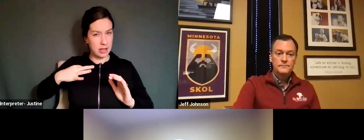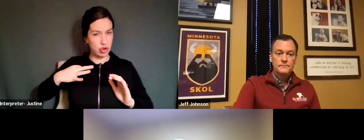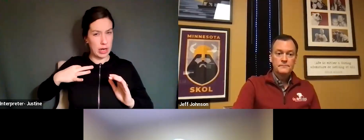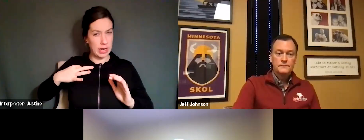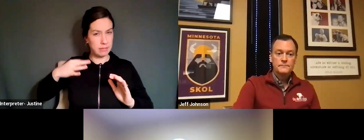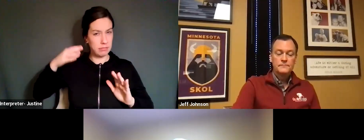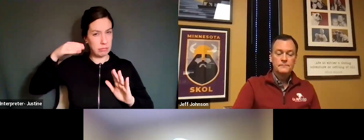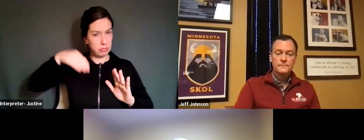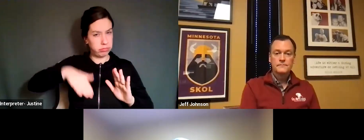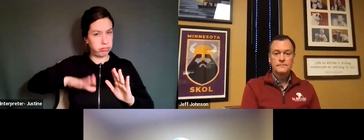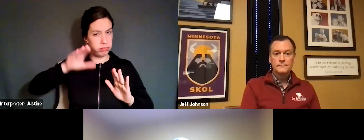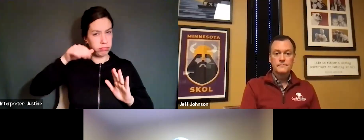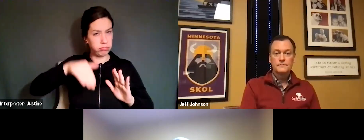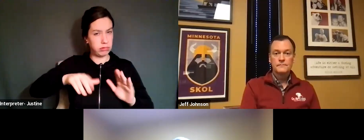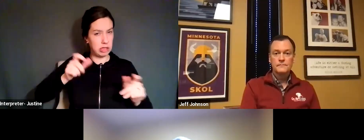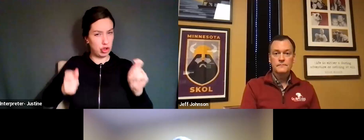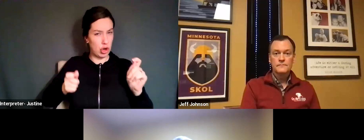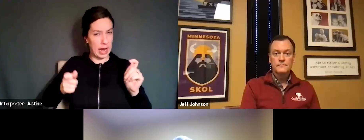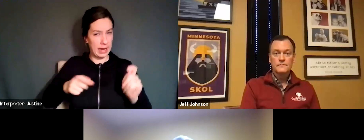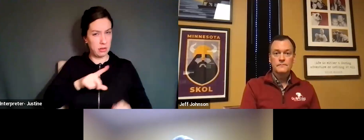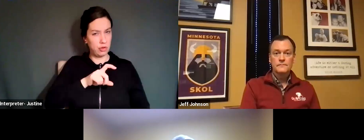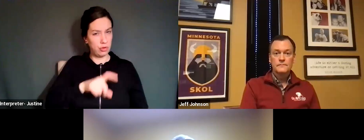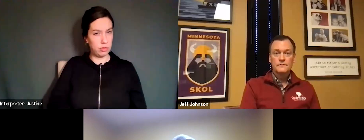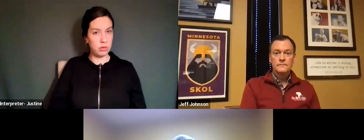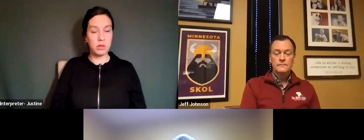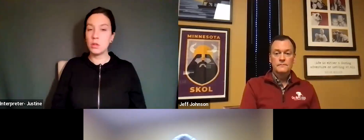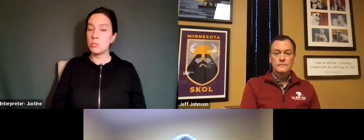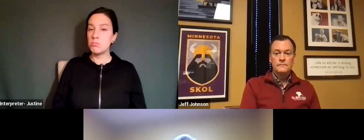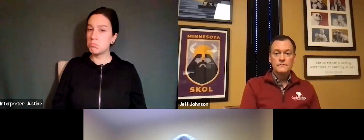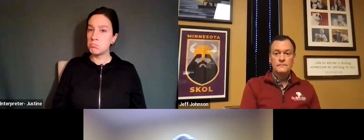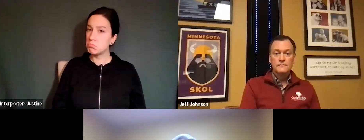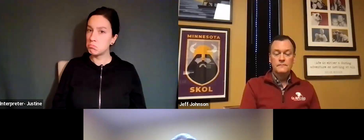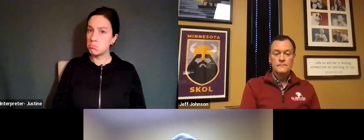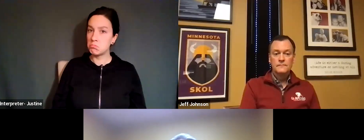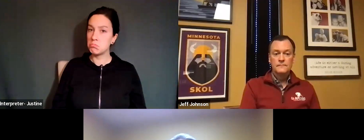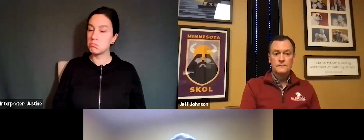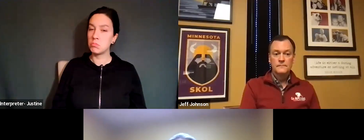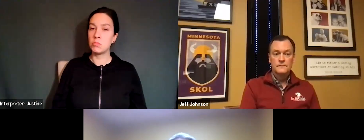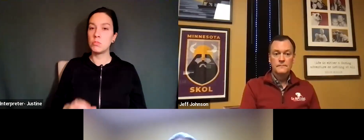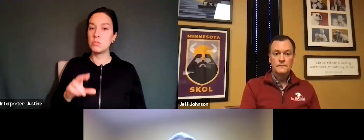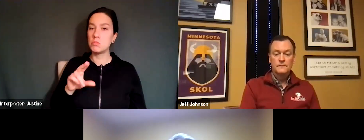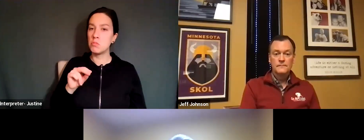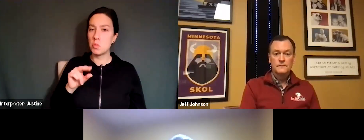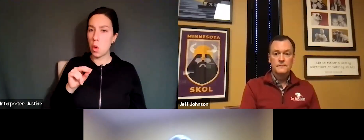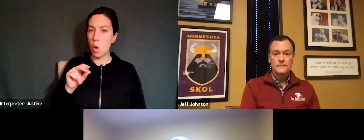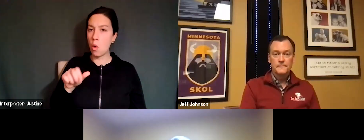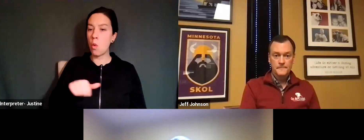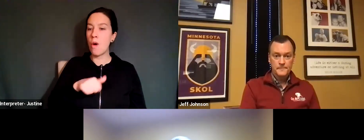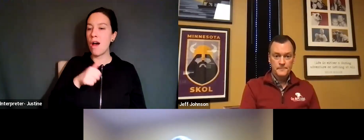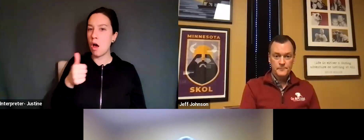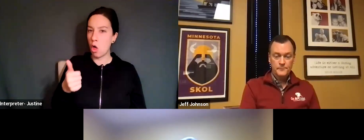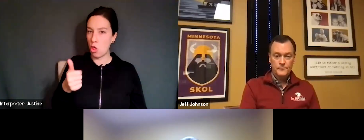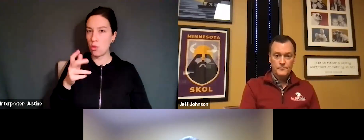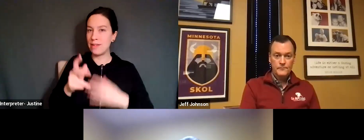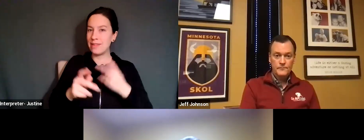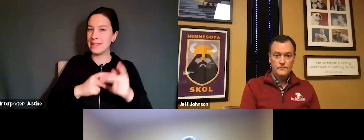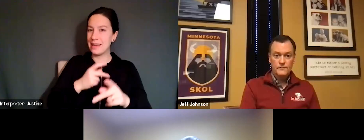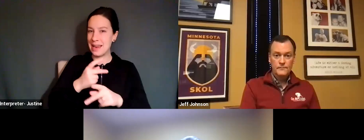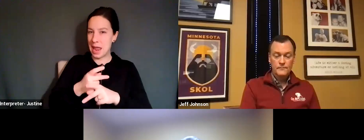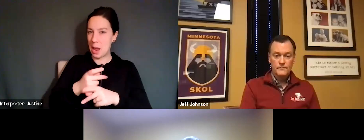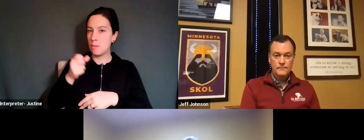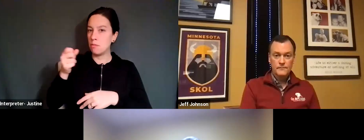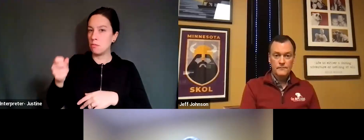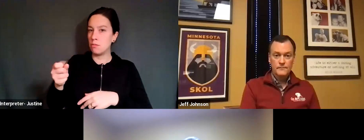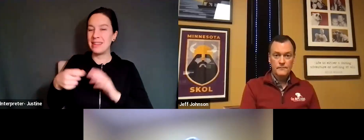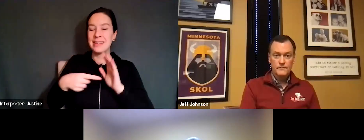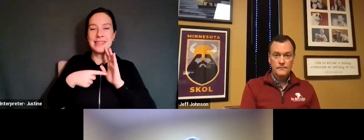No. The reason we seriously started looking at these other types of placements, one, you know, with skilled home